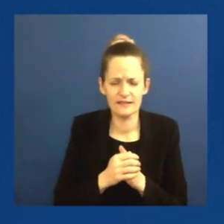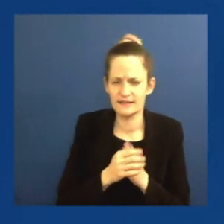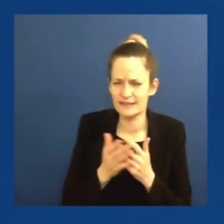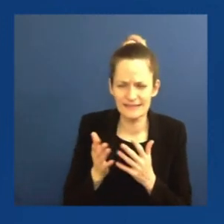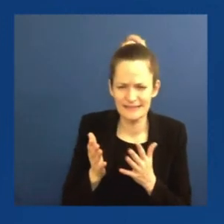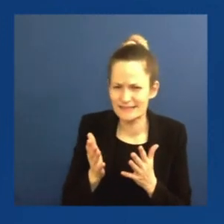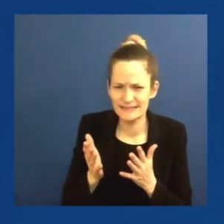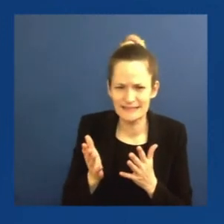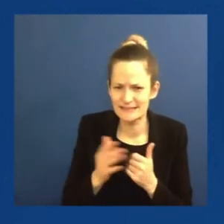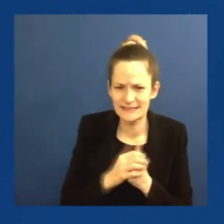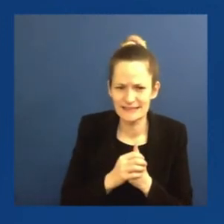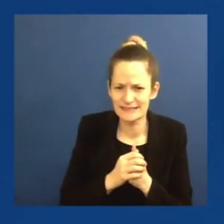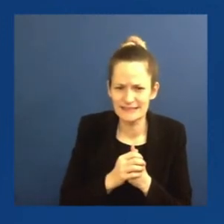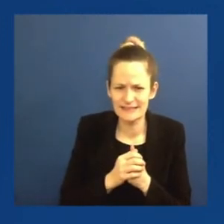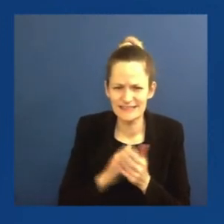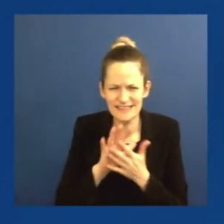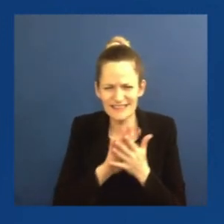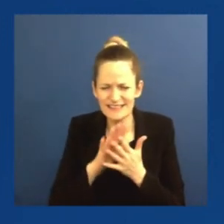Can you hear me